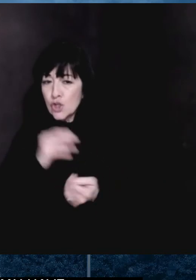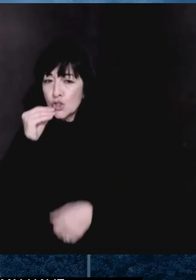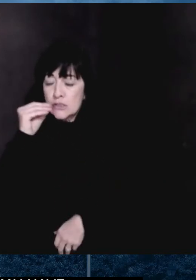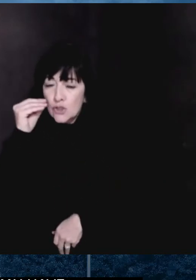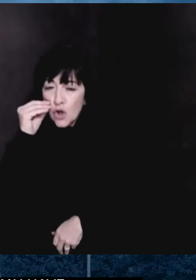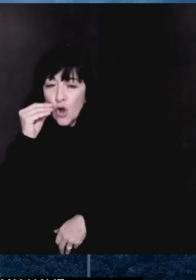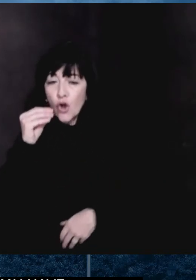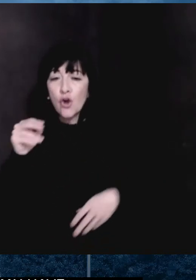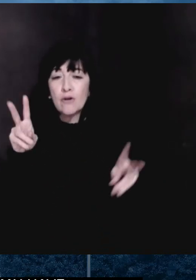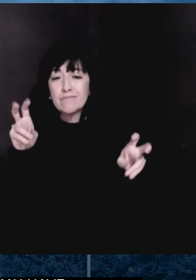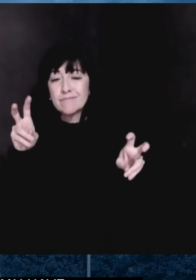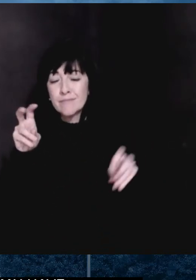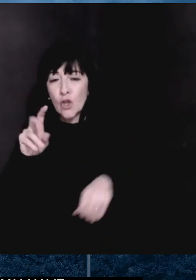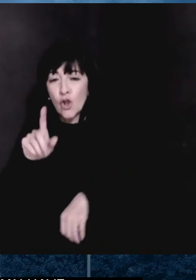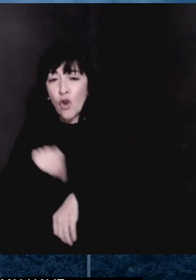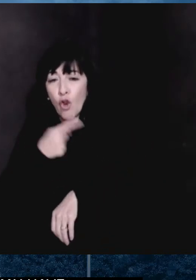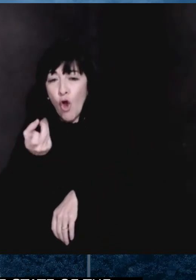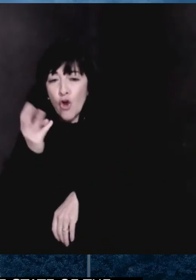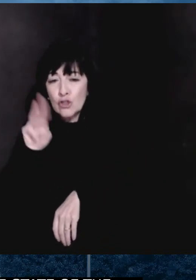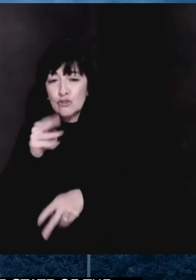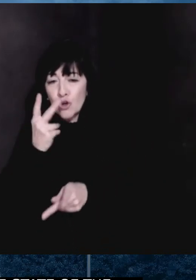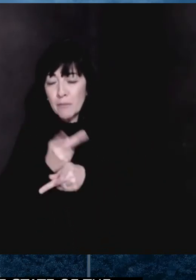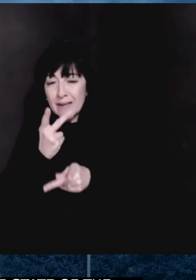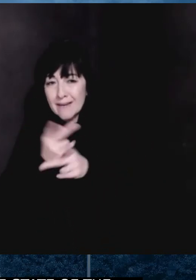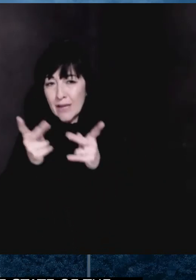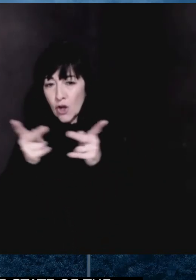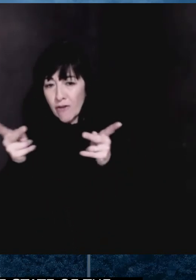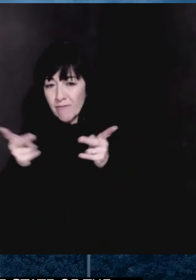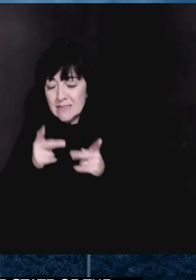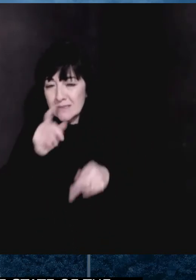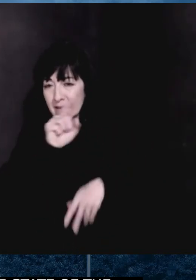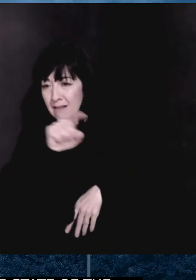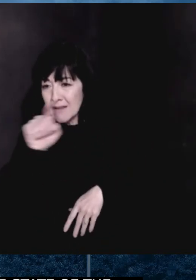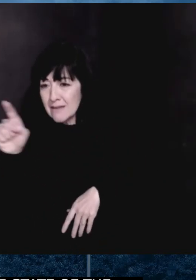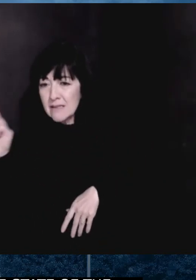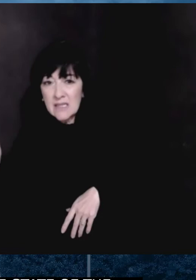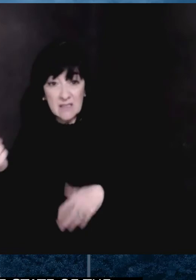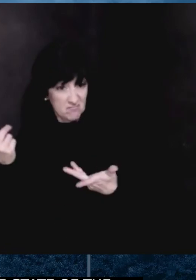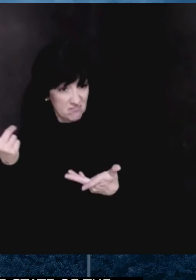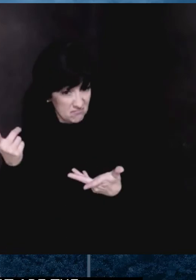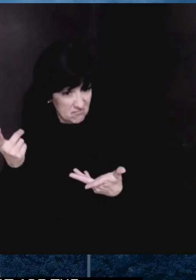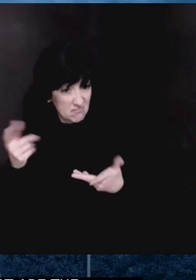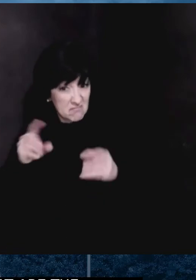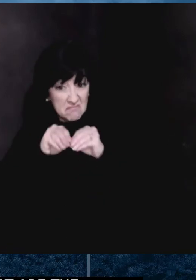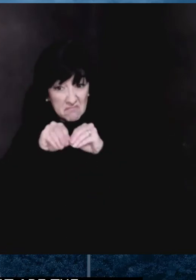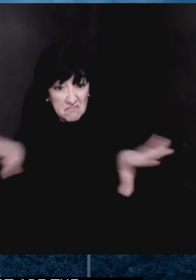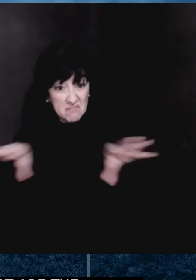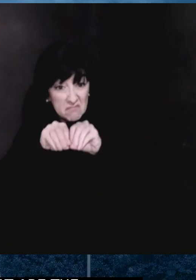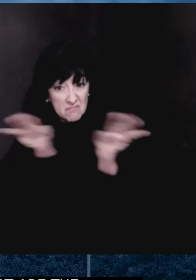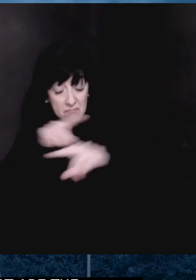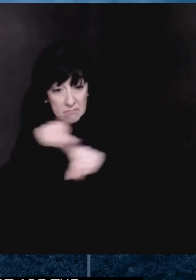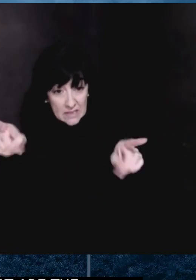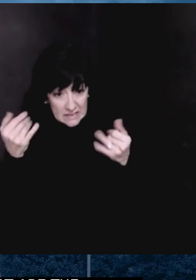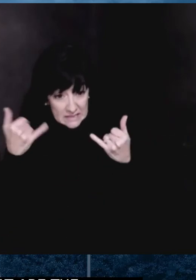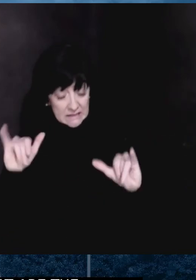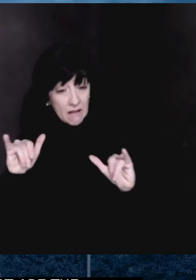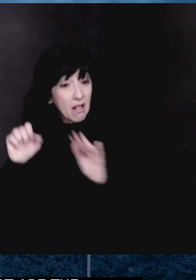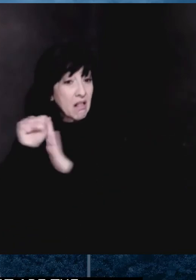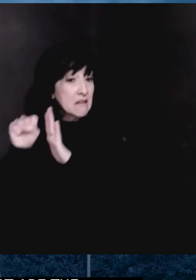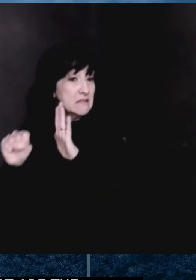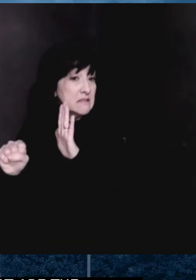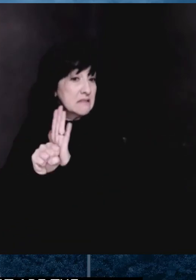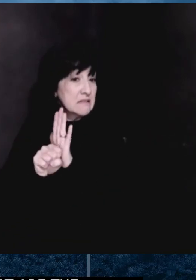the facilities doing enough to prevent those sort of outbreaks? And would the state consider putting tighter restrictions on long-term care facilities?